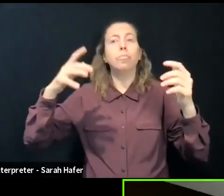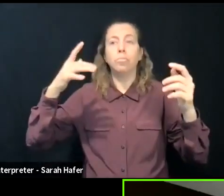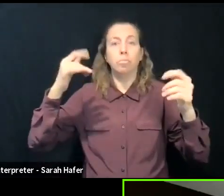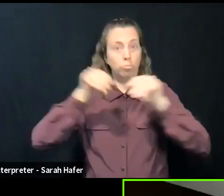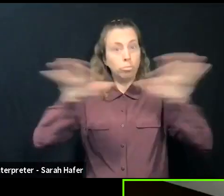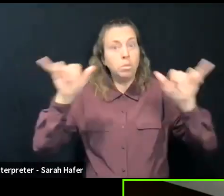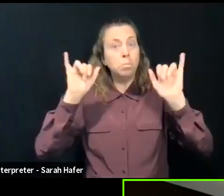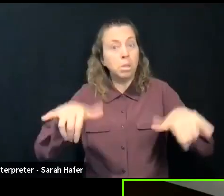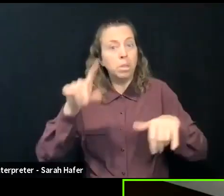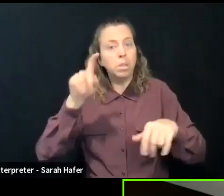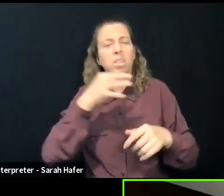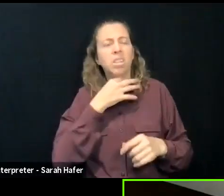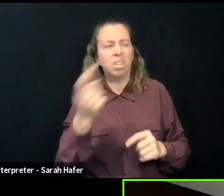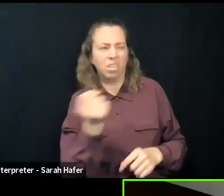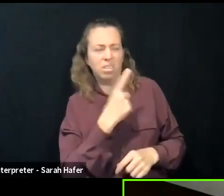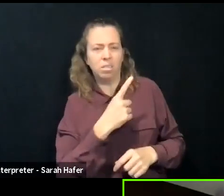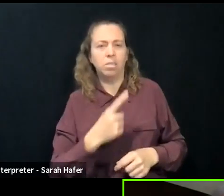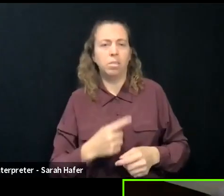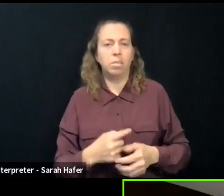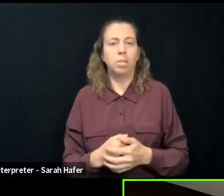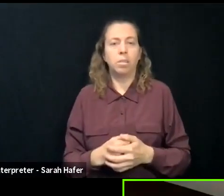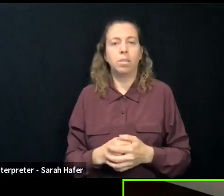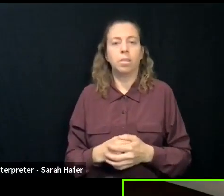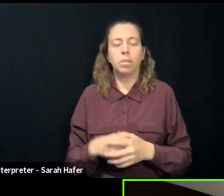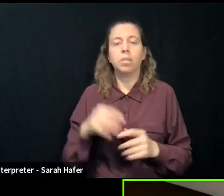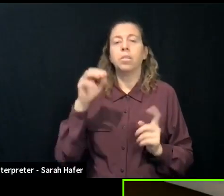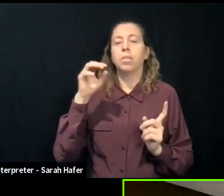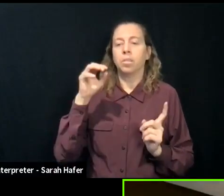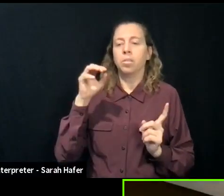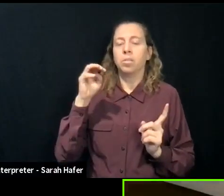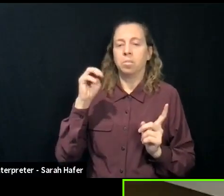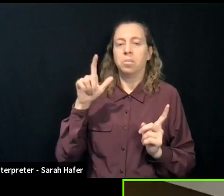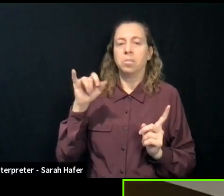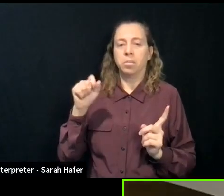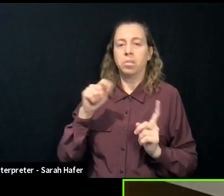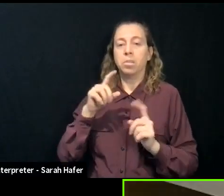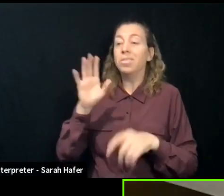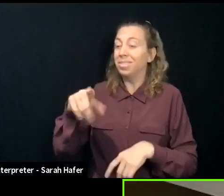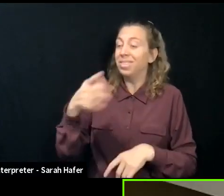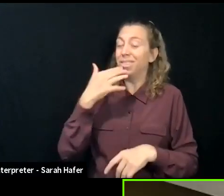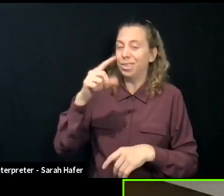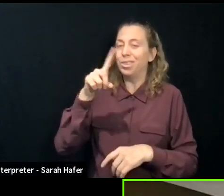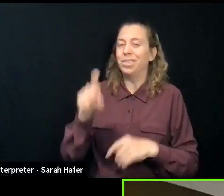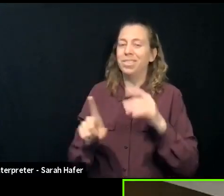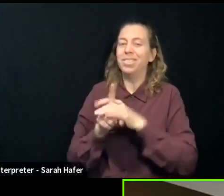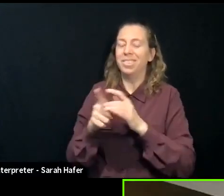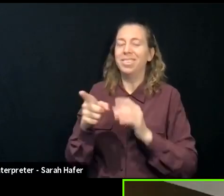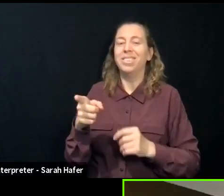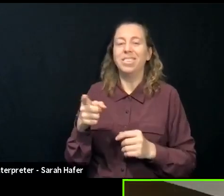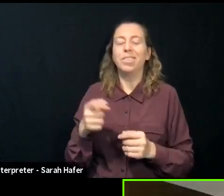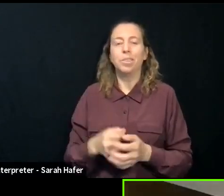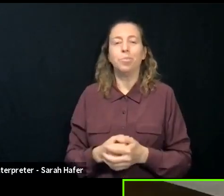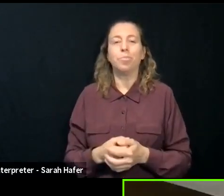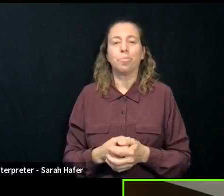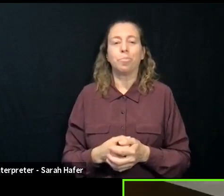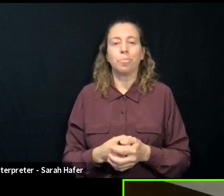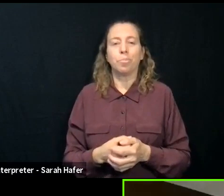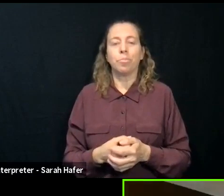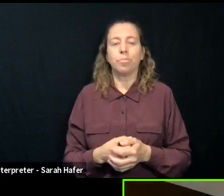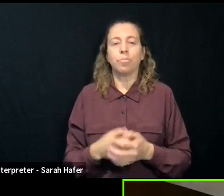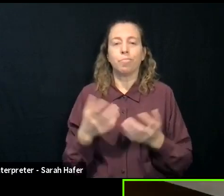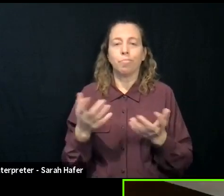That's another great question. And I actually hear that question a lot. So, you know, we have said since the